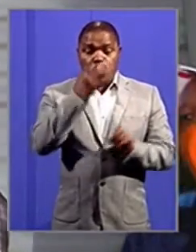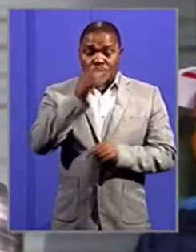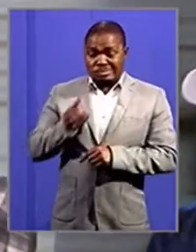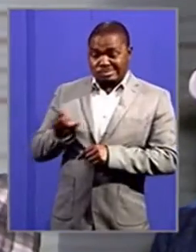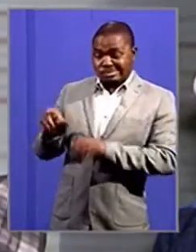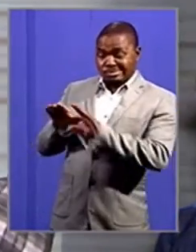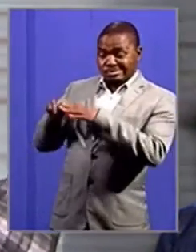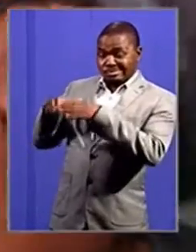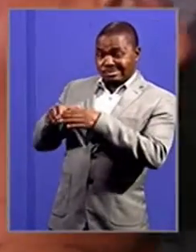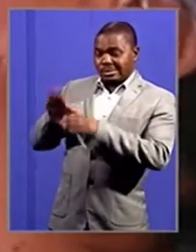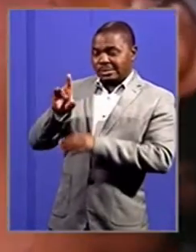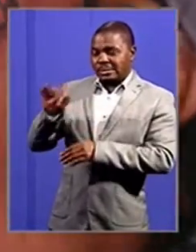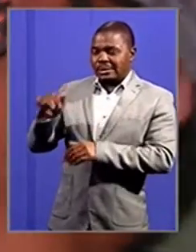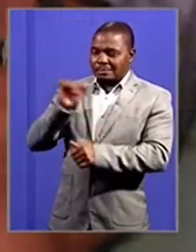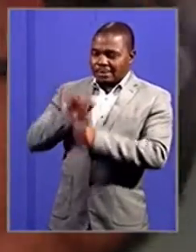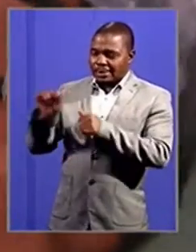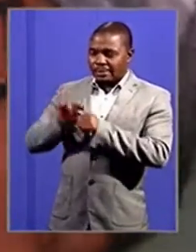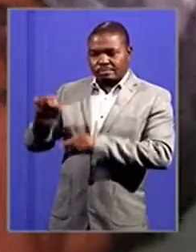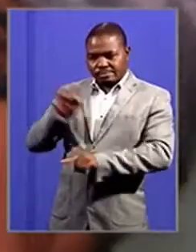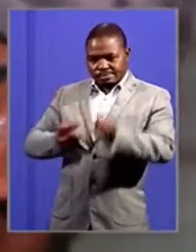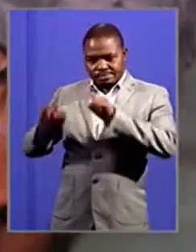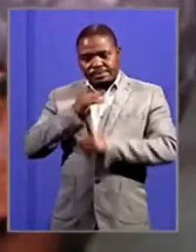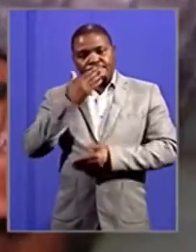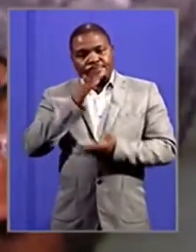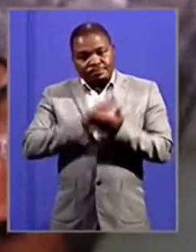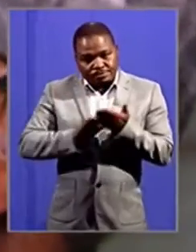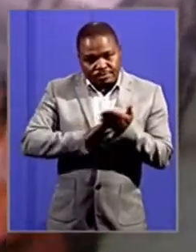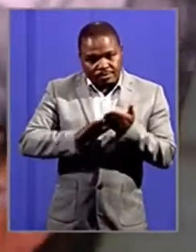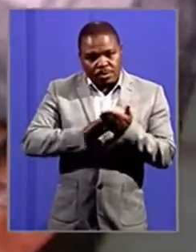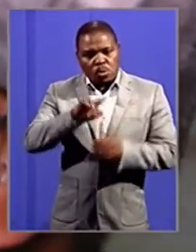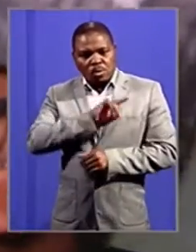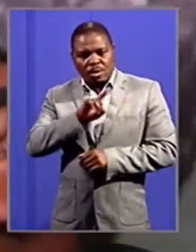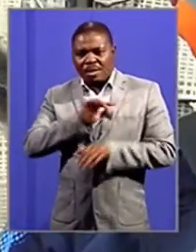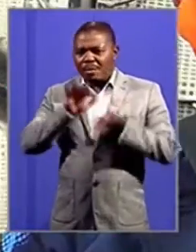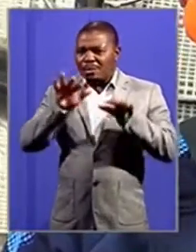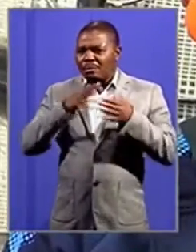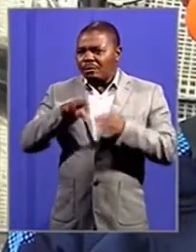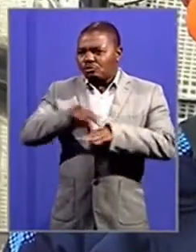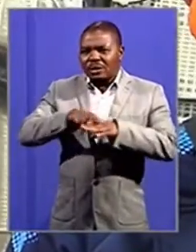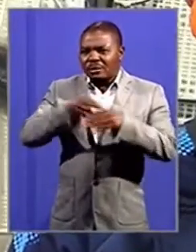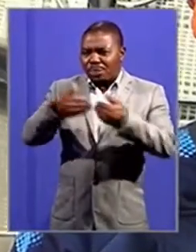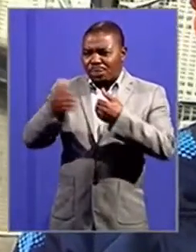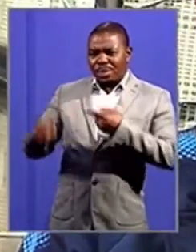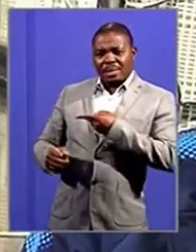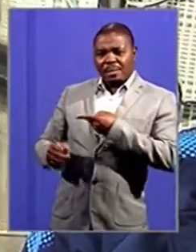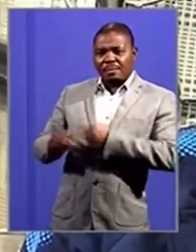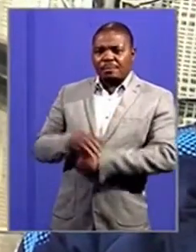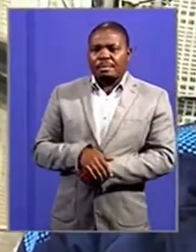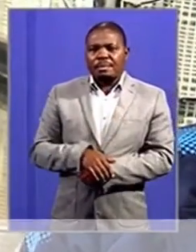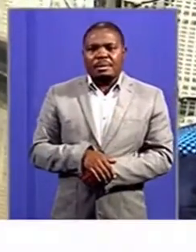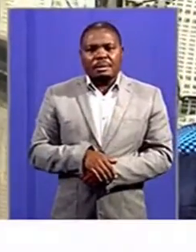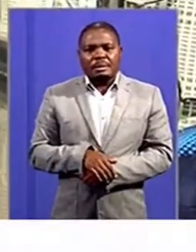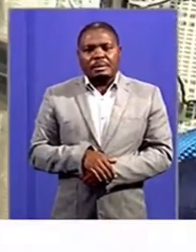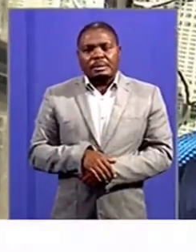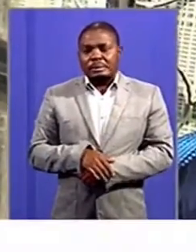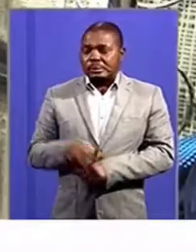go ikgata mehlala ka go kgopela tshwarelo ka go tswalanya batho le semorafe. It's absolutely